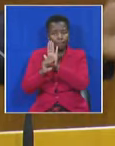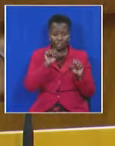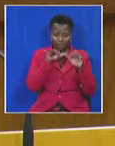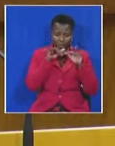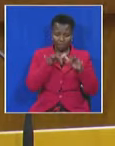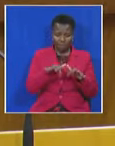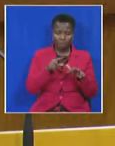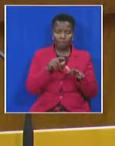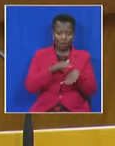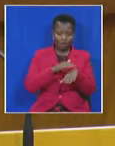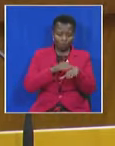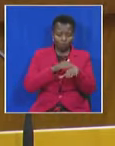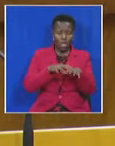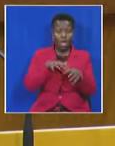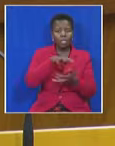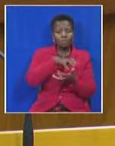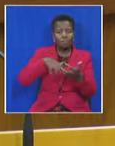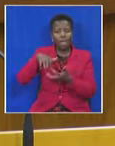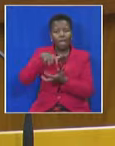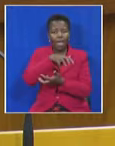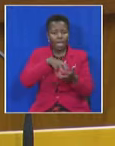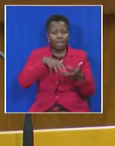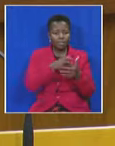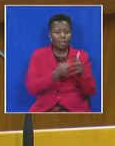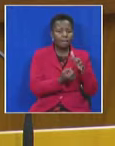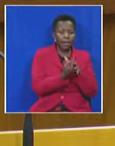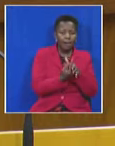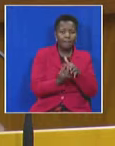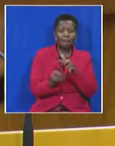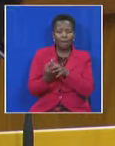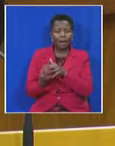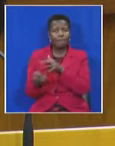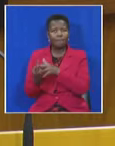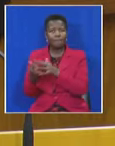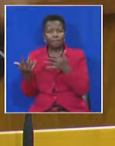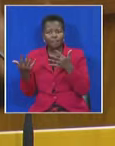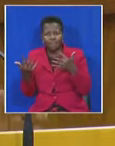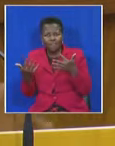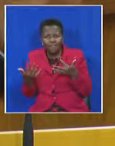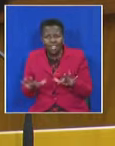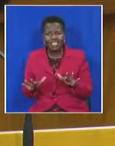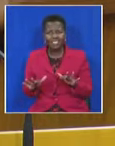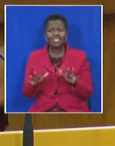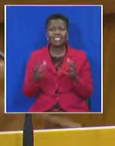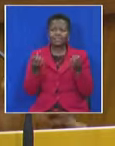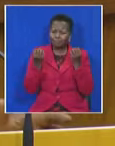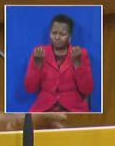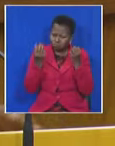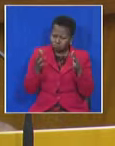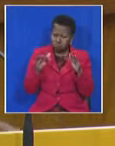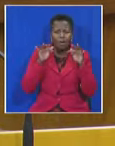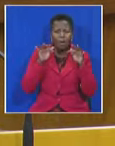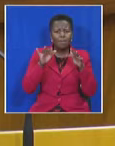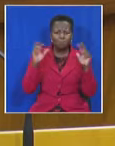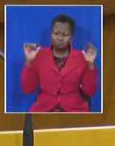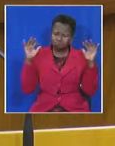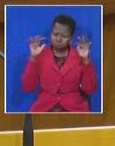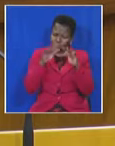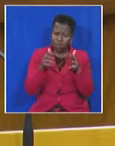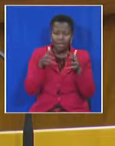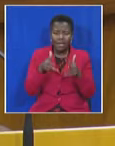mixed and all of that, they emerged among other things. They emerged a large number of the population of our country